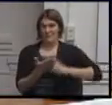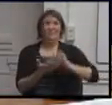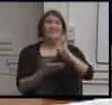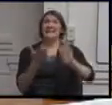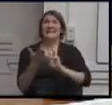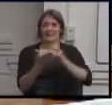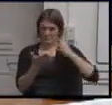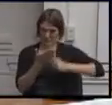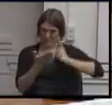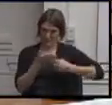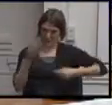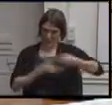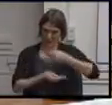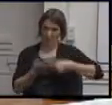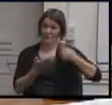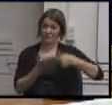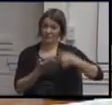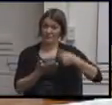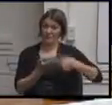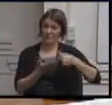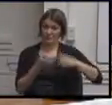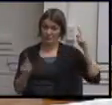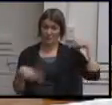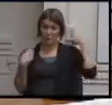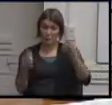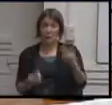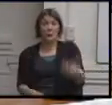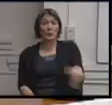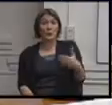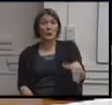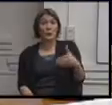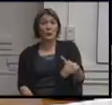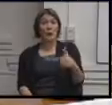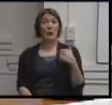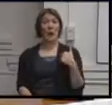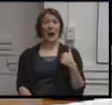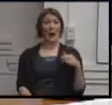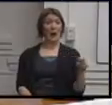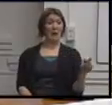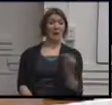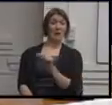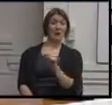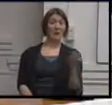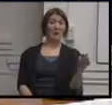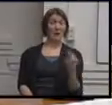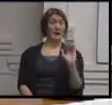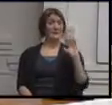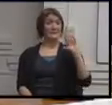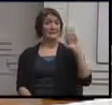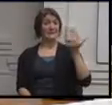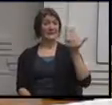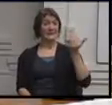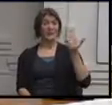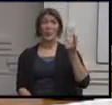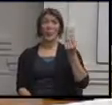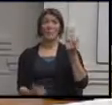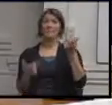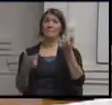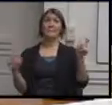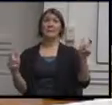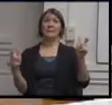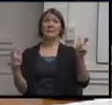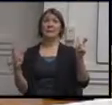hours worth of budget meetings and presentations, is that the primary issues that are open right